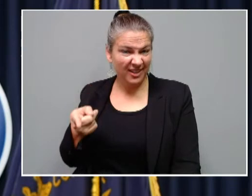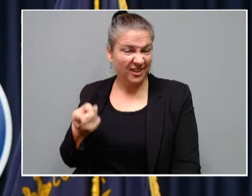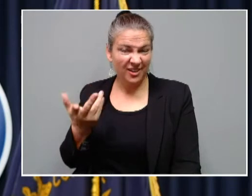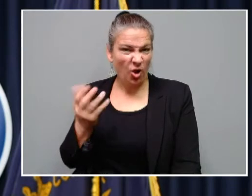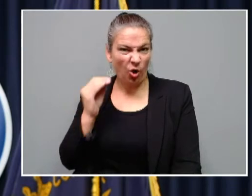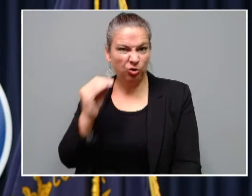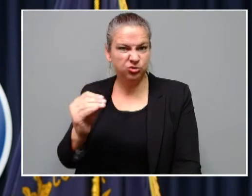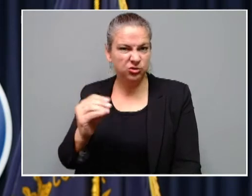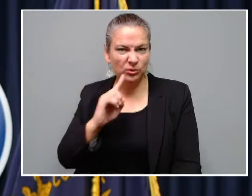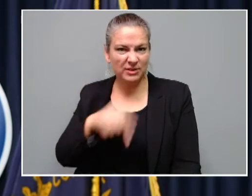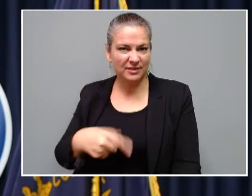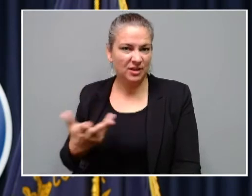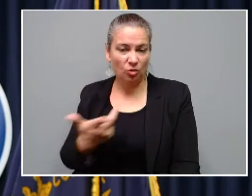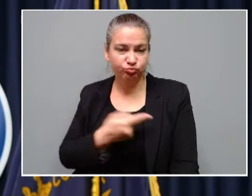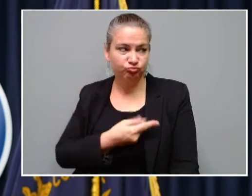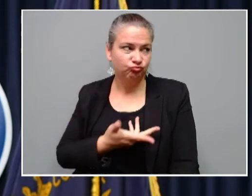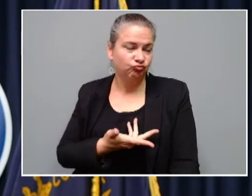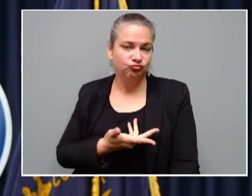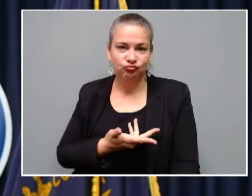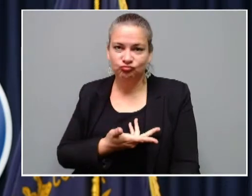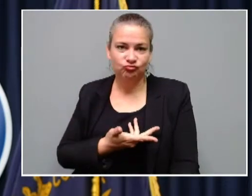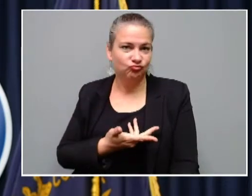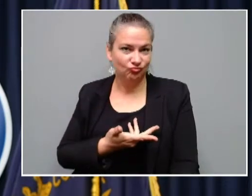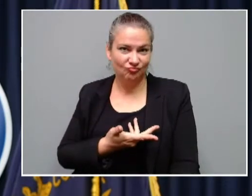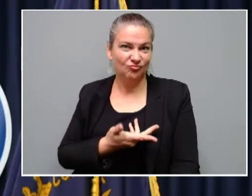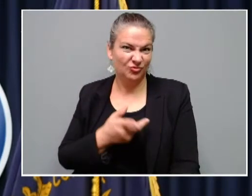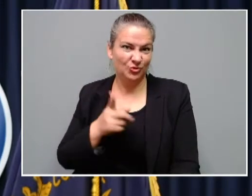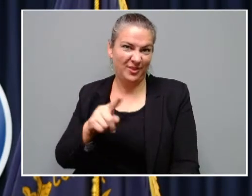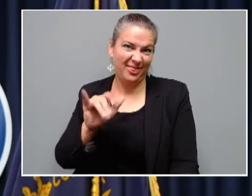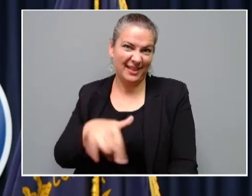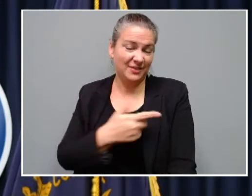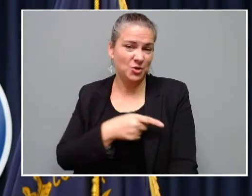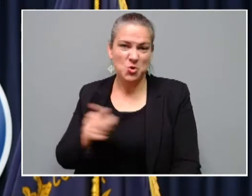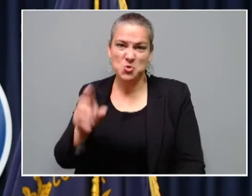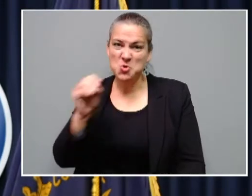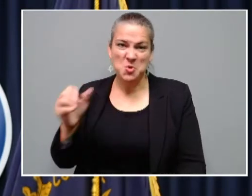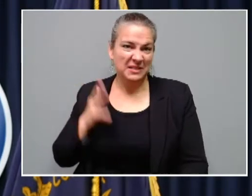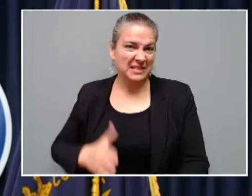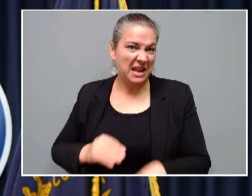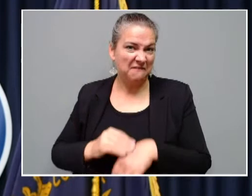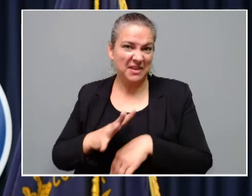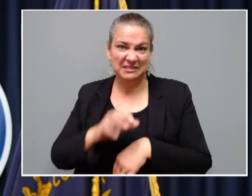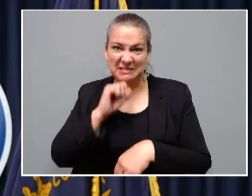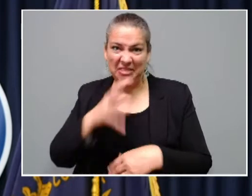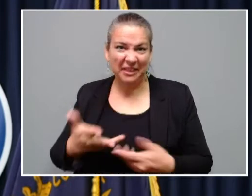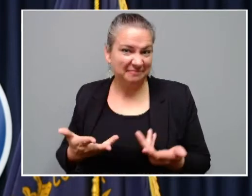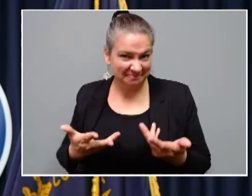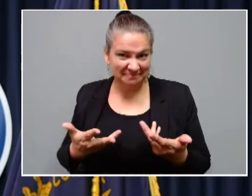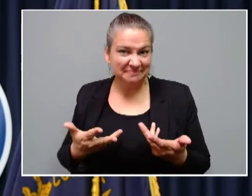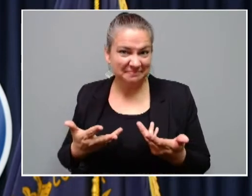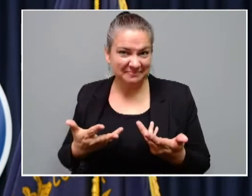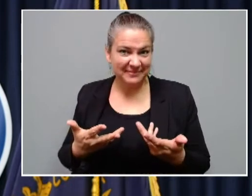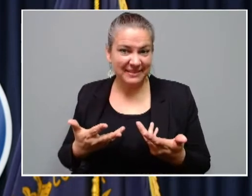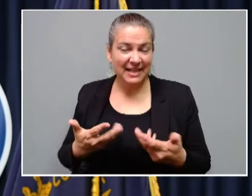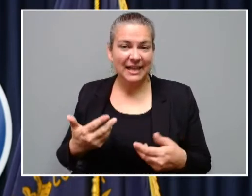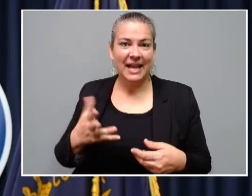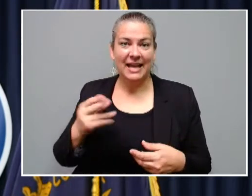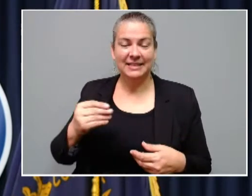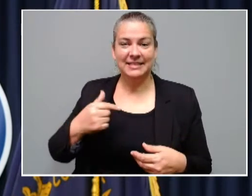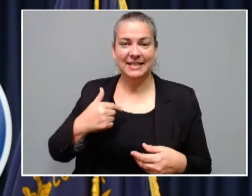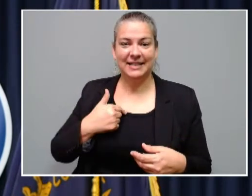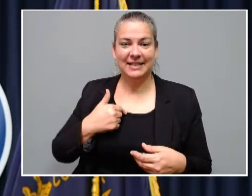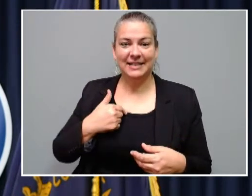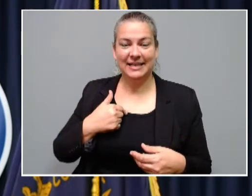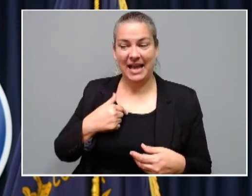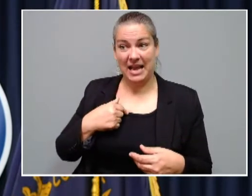reaction to the vaccine, no side effects, and I intend to take my 11-year-old as